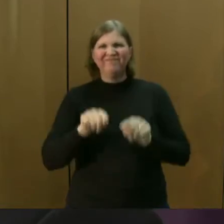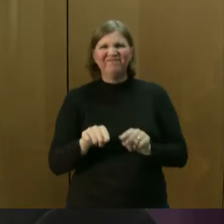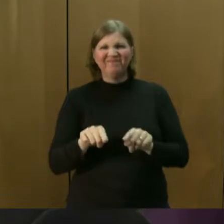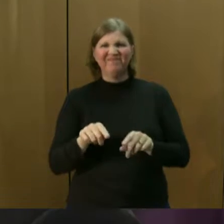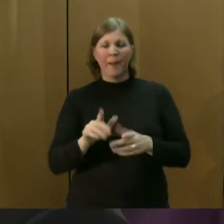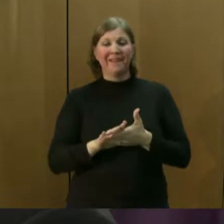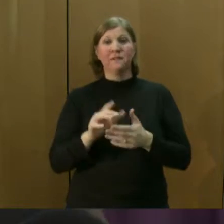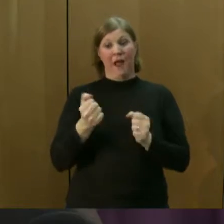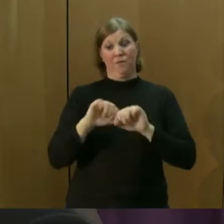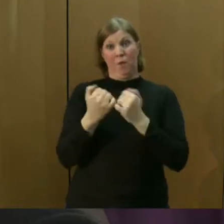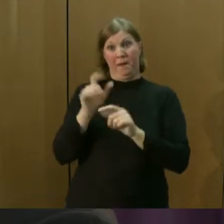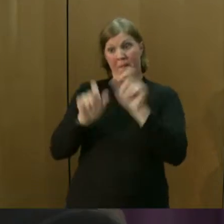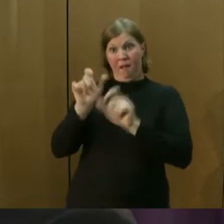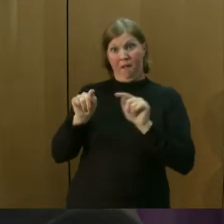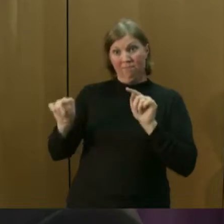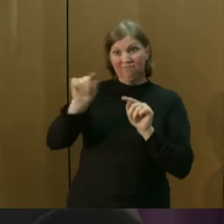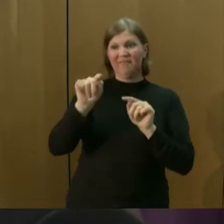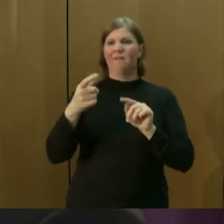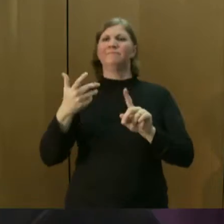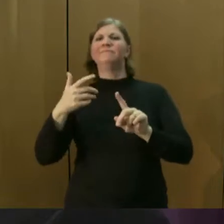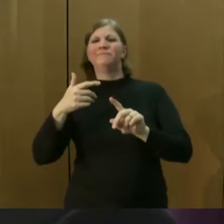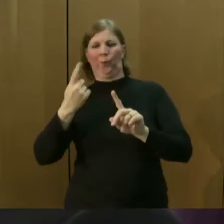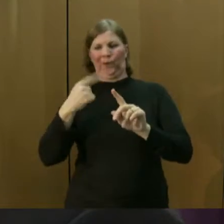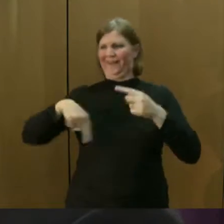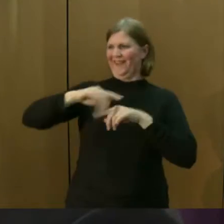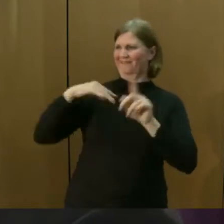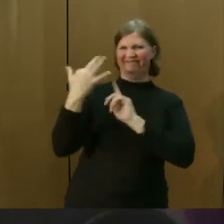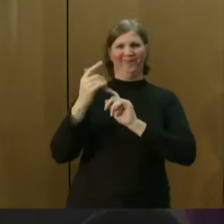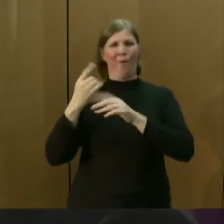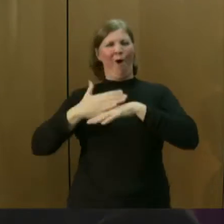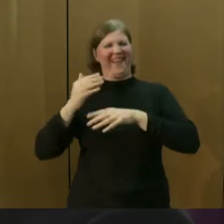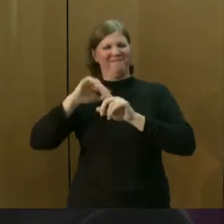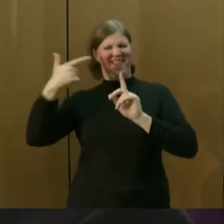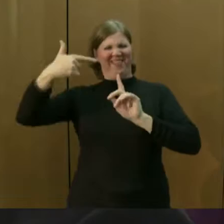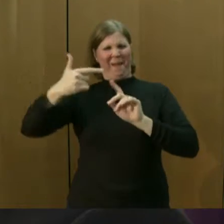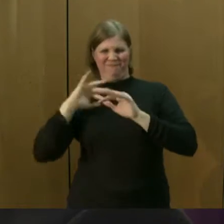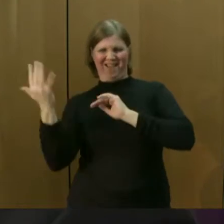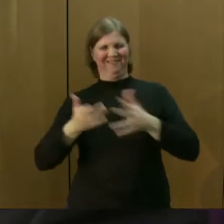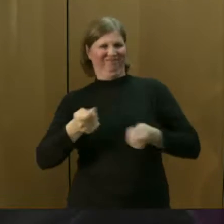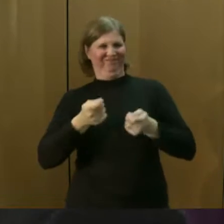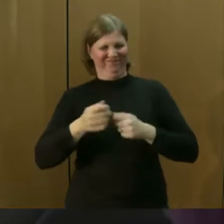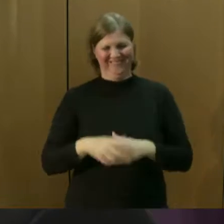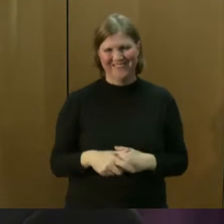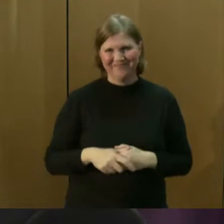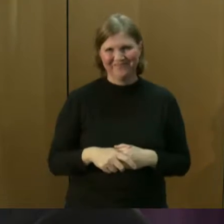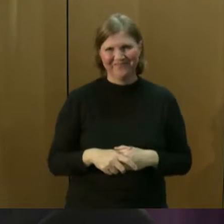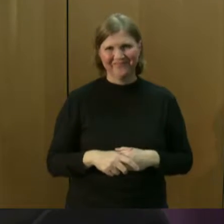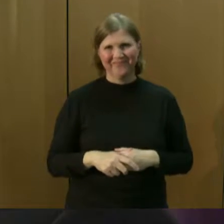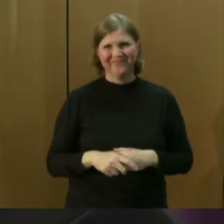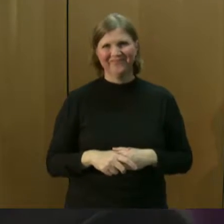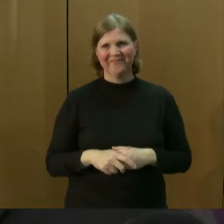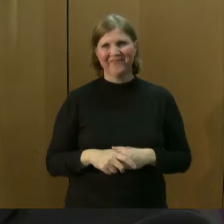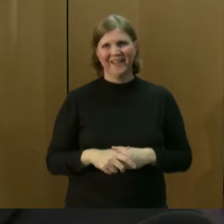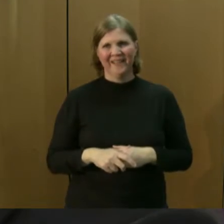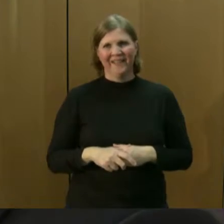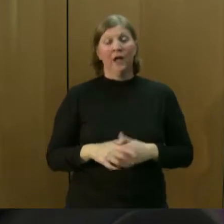they'll feed questions to us and we'll be able to ask them. So before we get into the real sort of nitty-gritty of the festival, I'm going